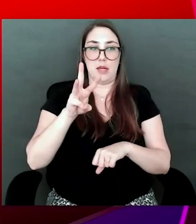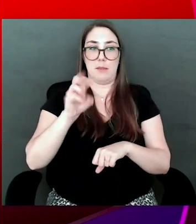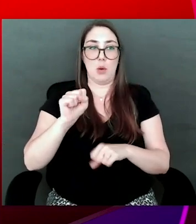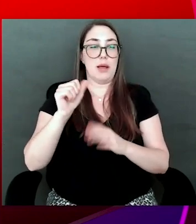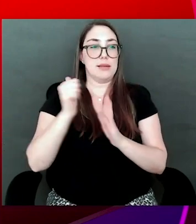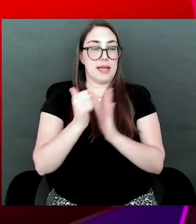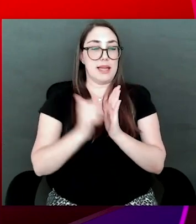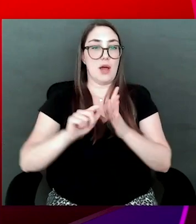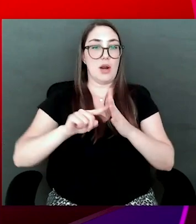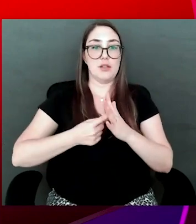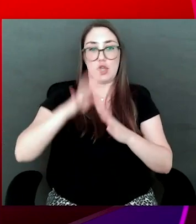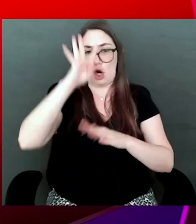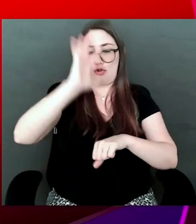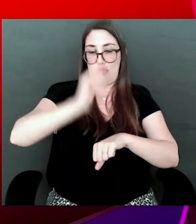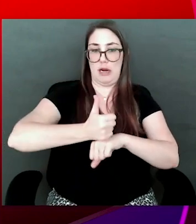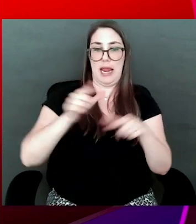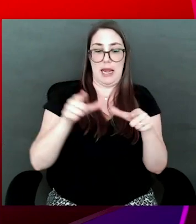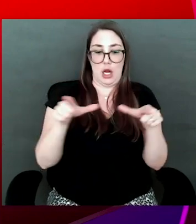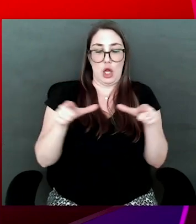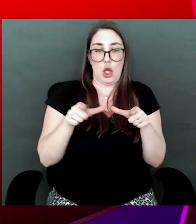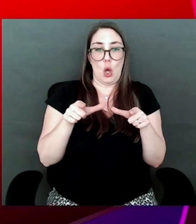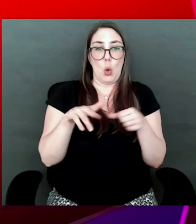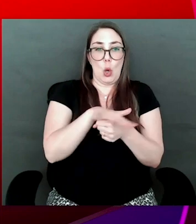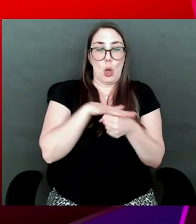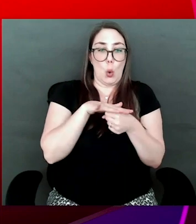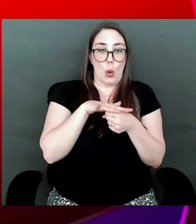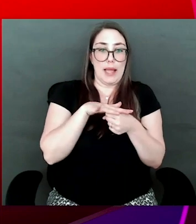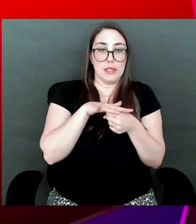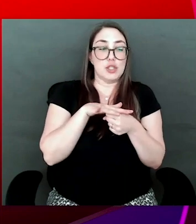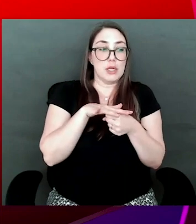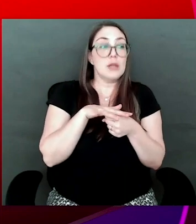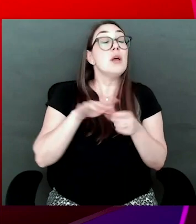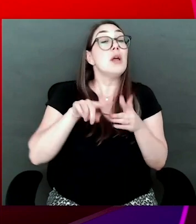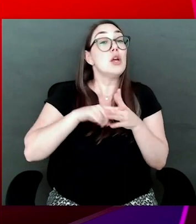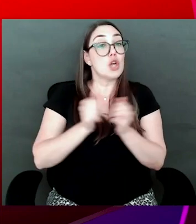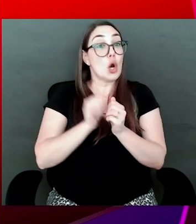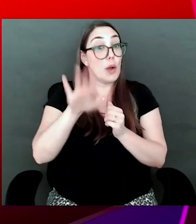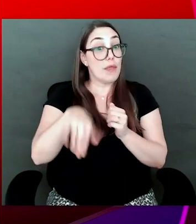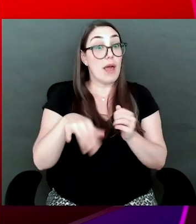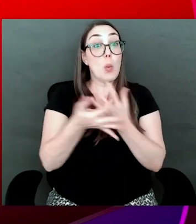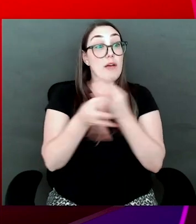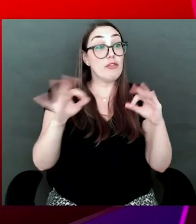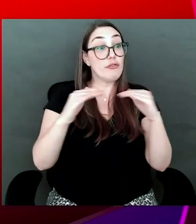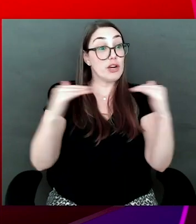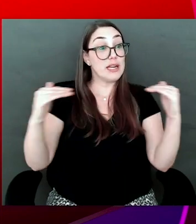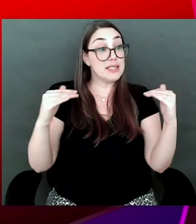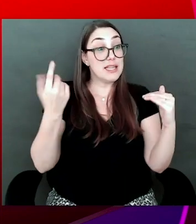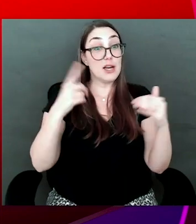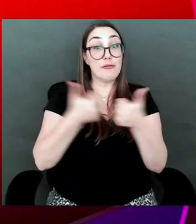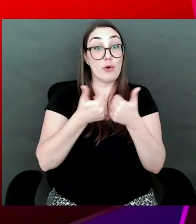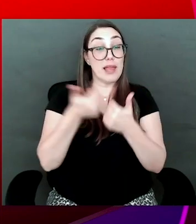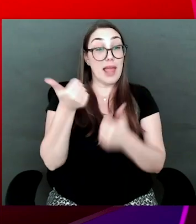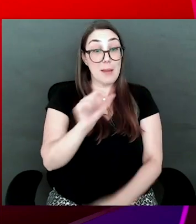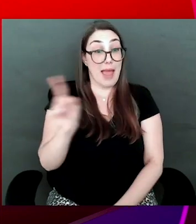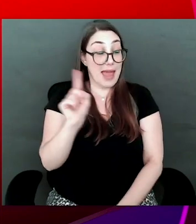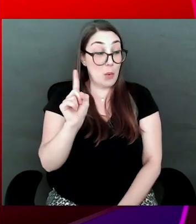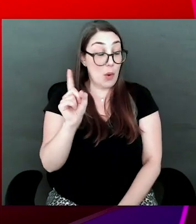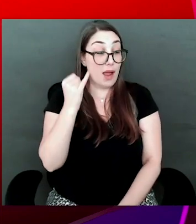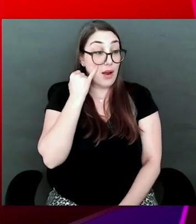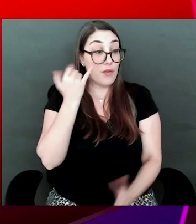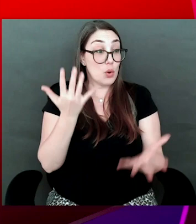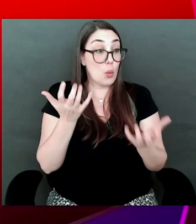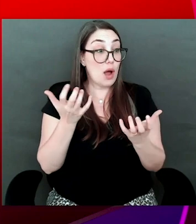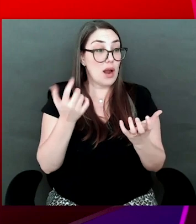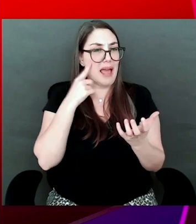like local locations and local fees. So you can even start with that. We have a free tier for GameLift Anywhere, so you can have, I think, 1